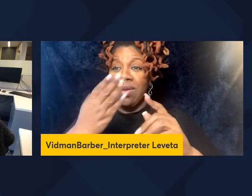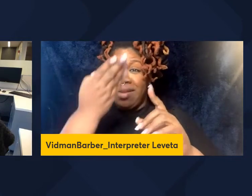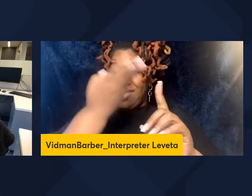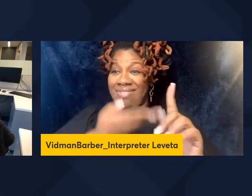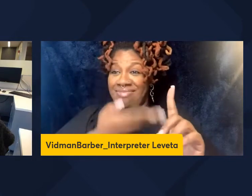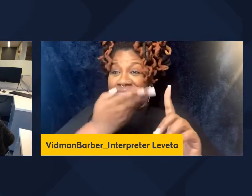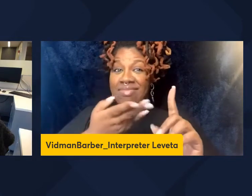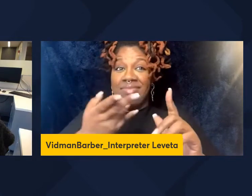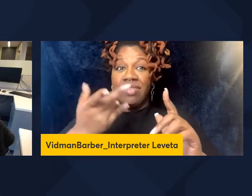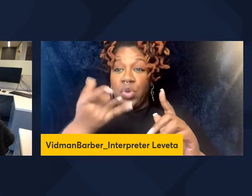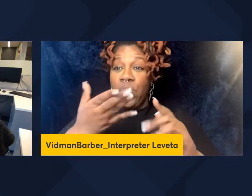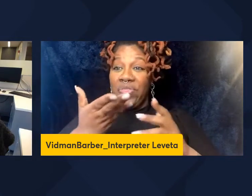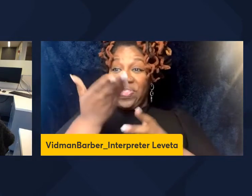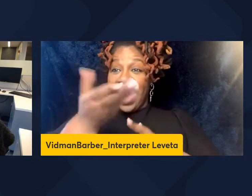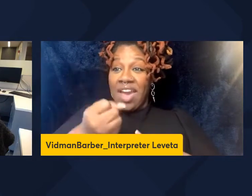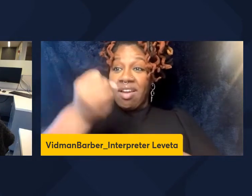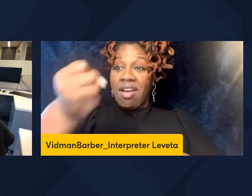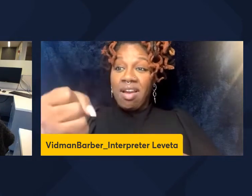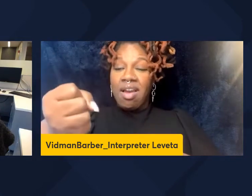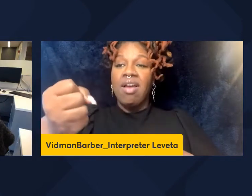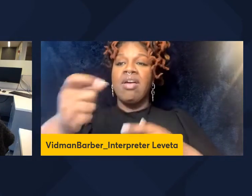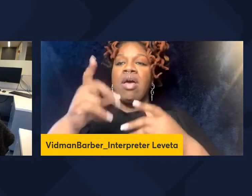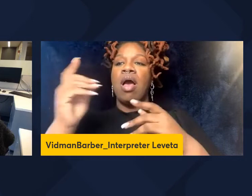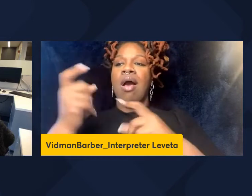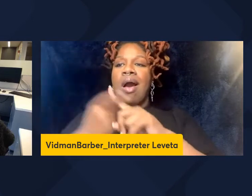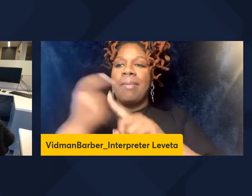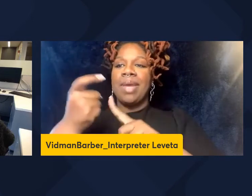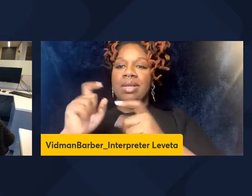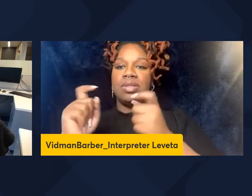And so I have a few polls that I wanted to put up, and